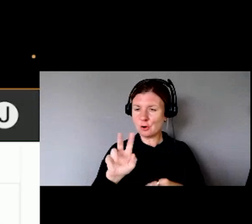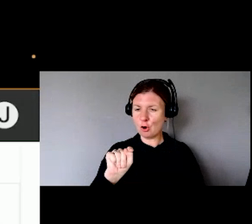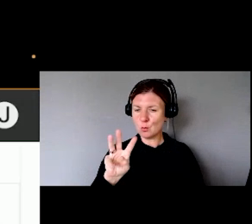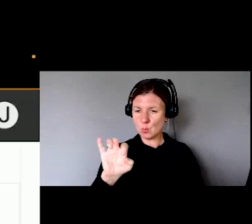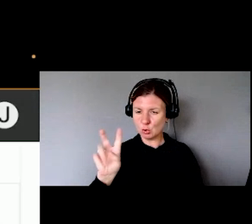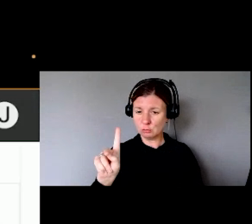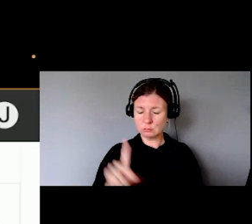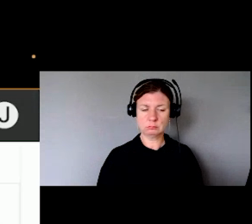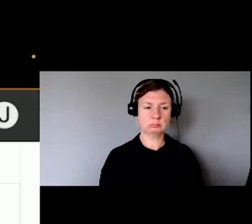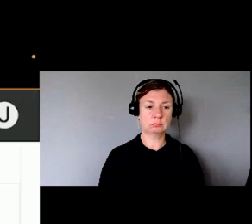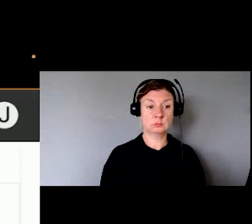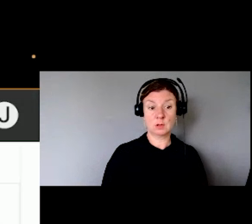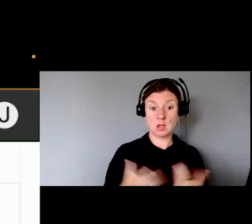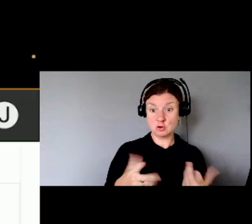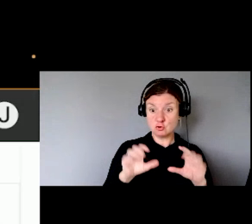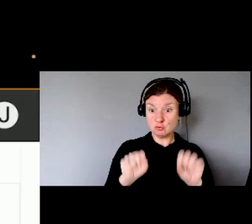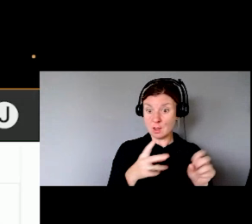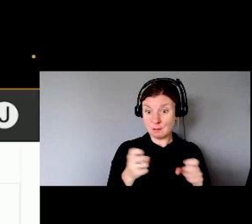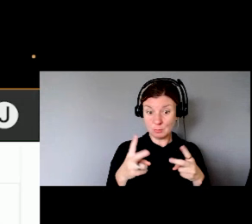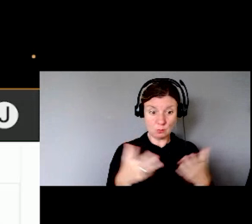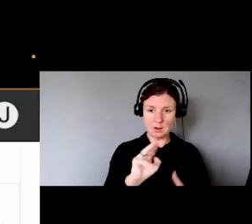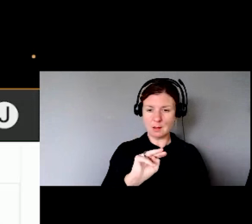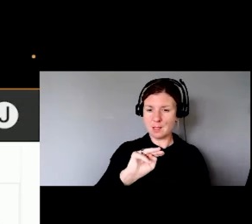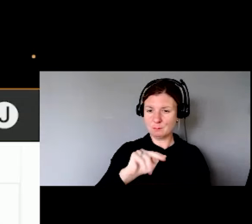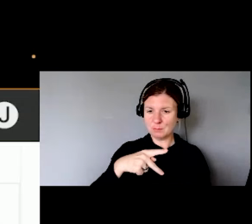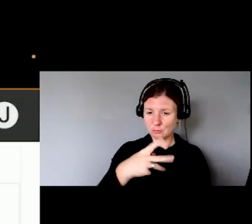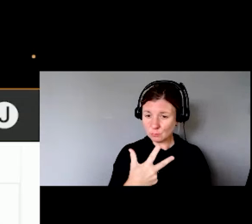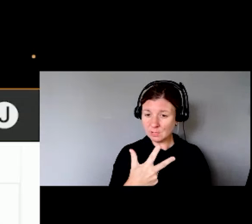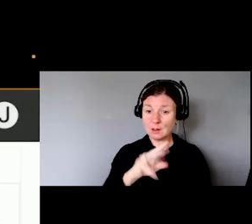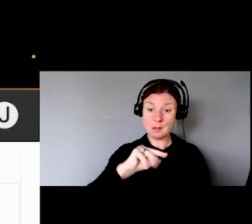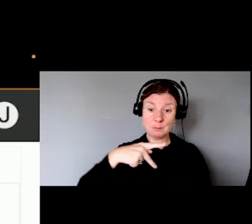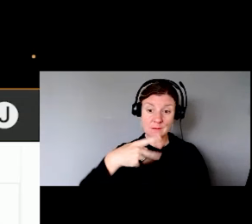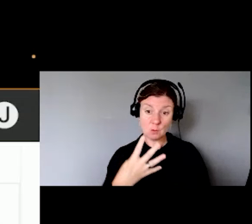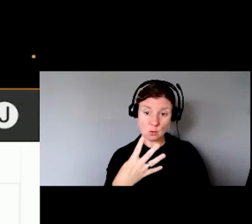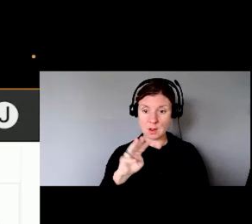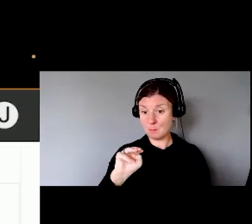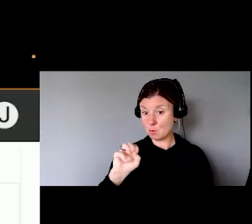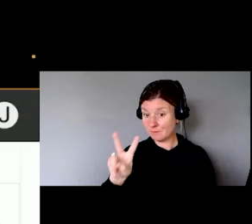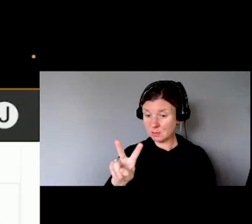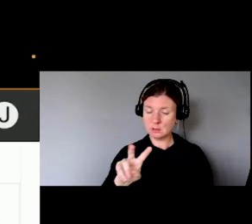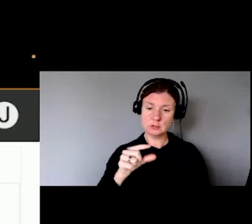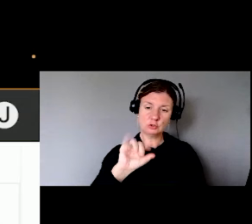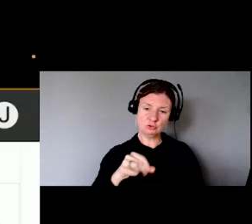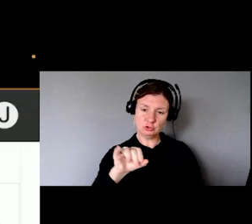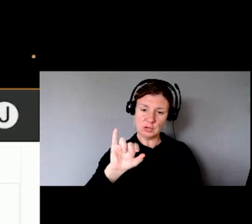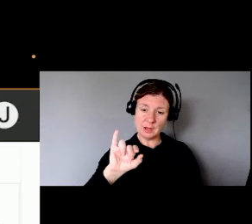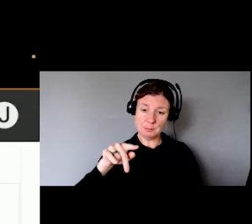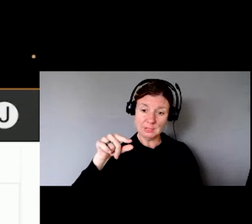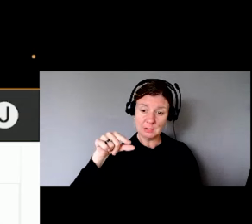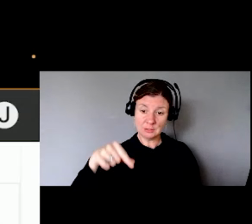Acceptable file types include MP3, MP4, MOV, JPEG,